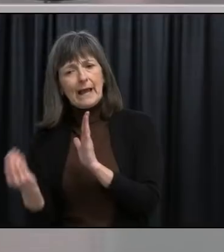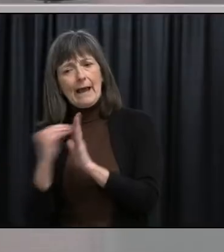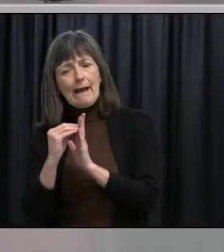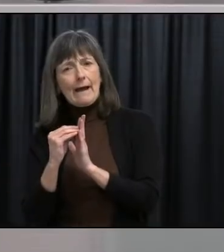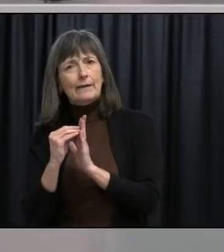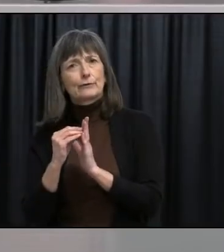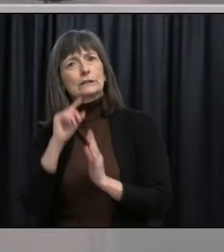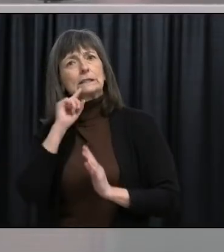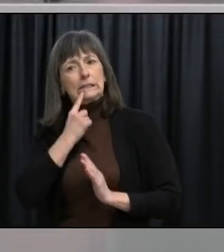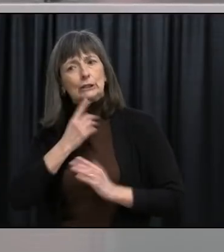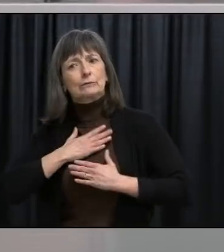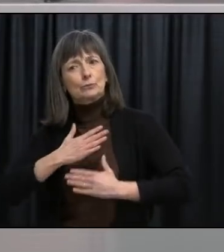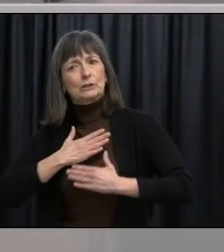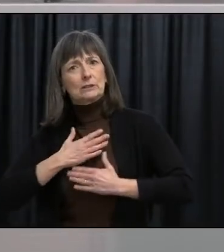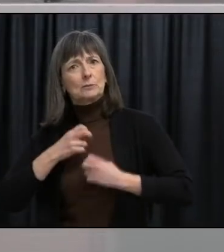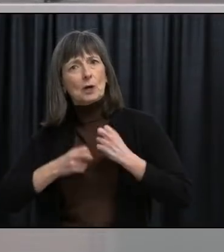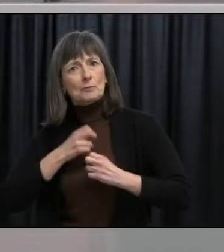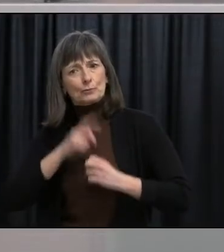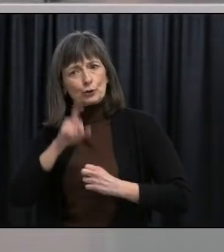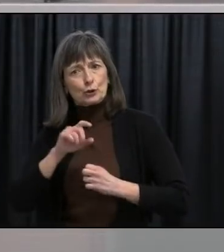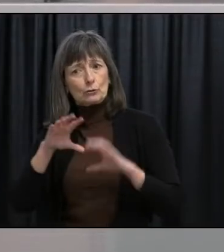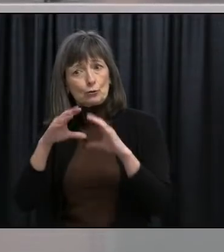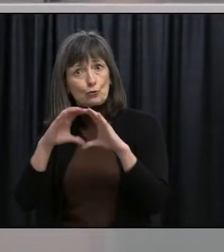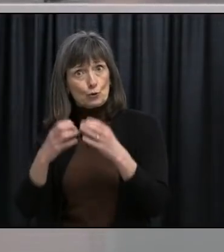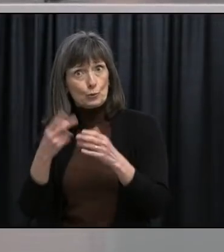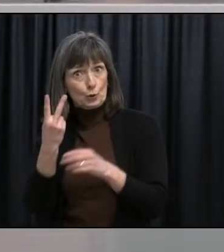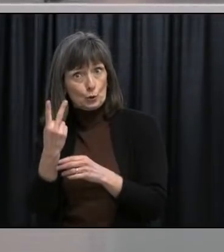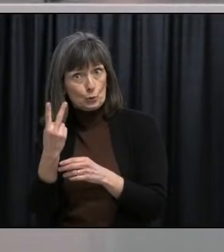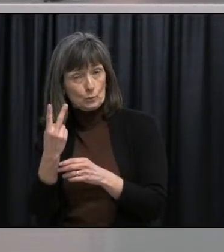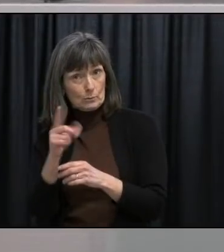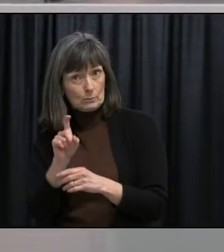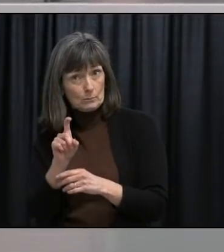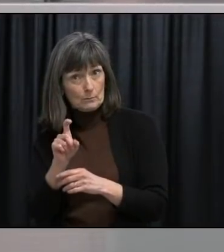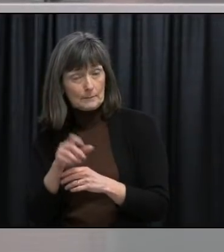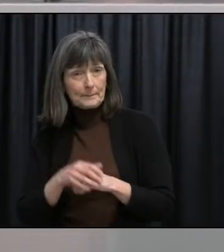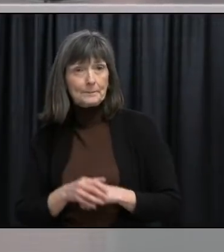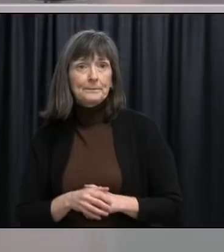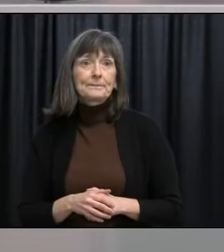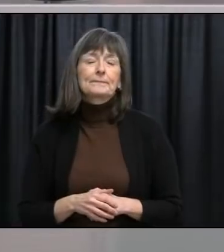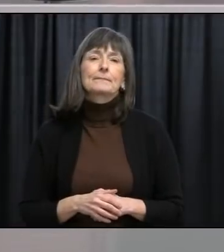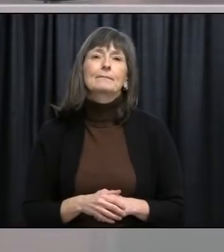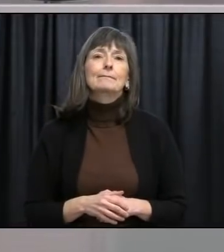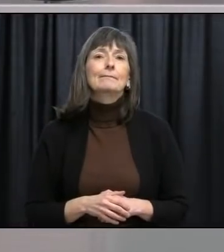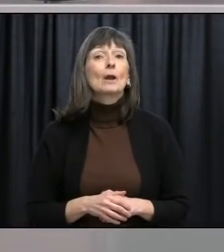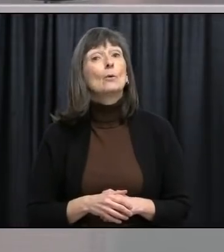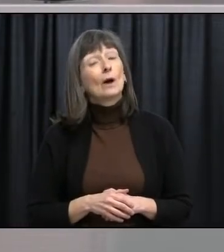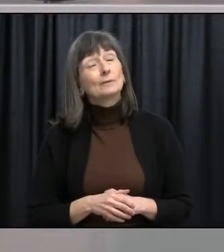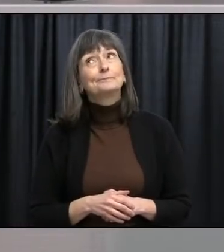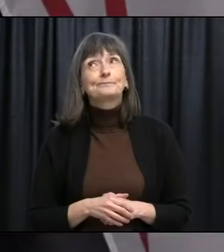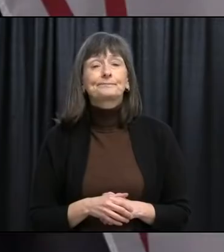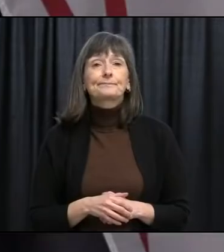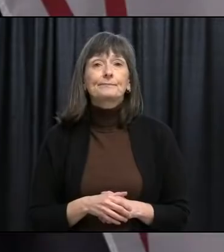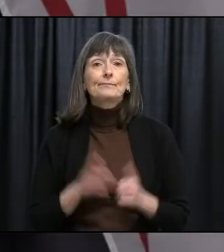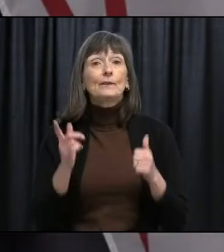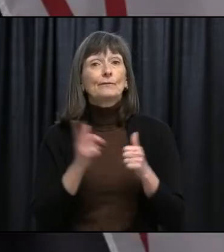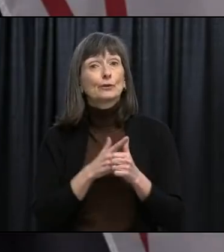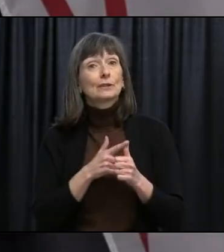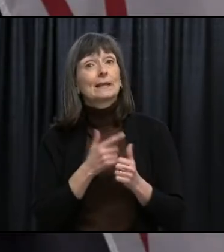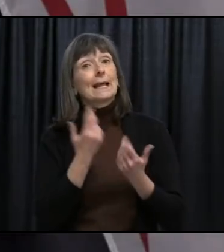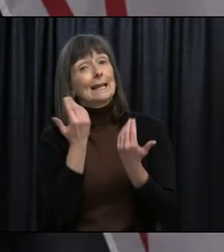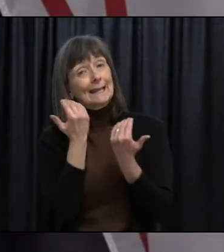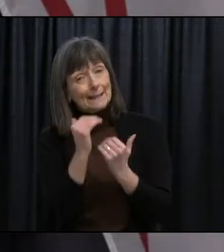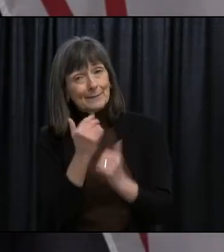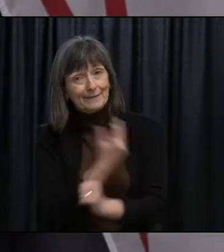So we tried to, there is, as we said, limited vaccine. So we wanted to get those who are at highest risk for